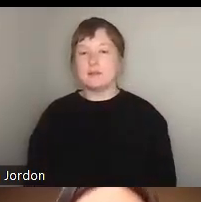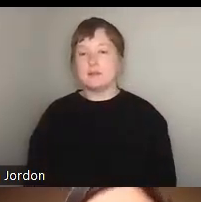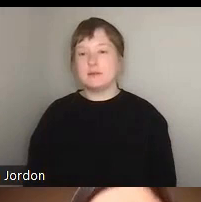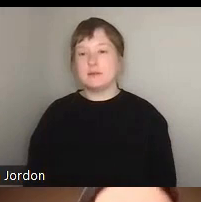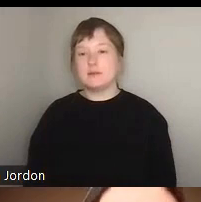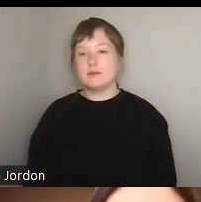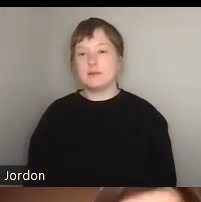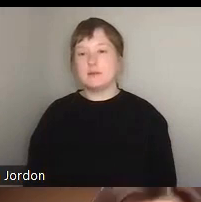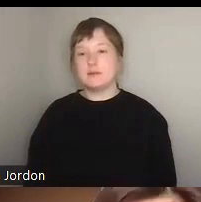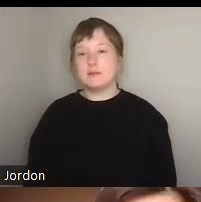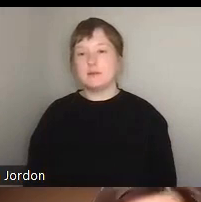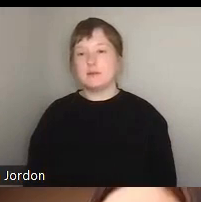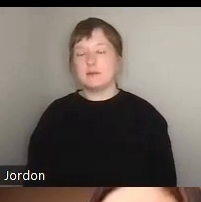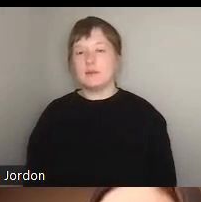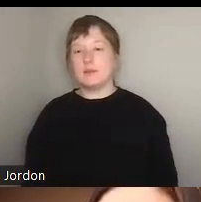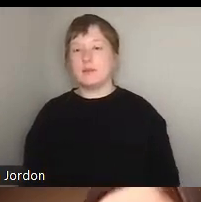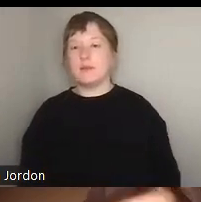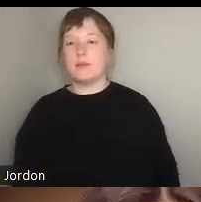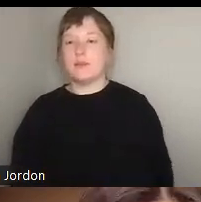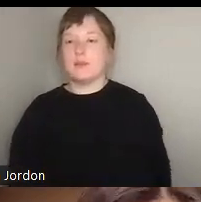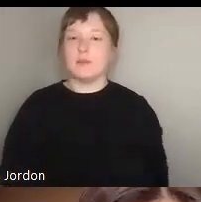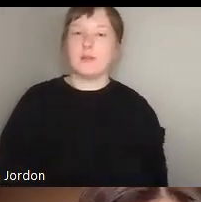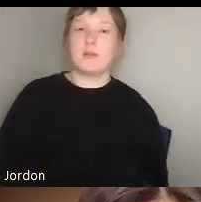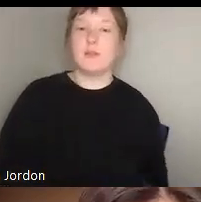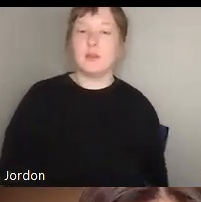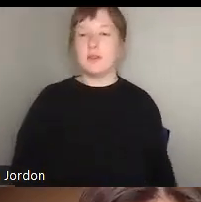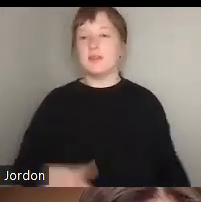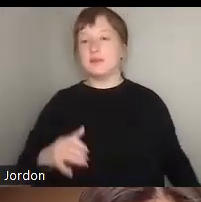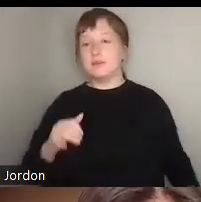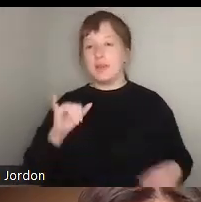Yeah. Will say that's my question.